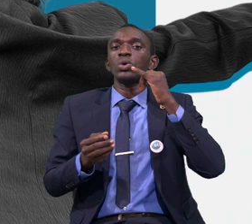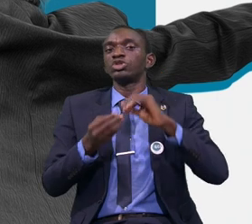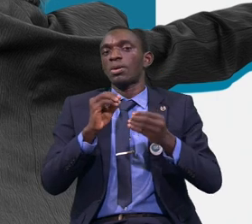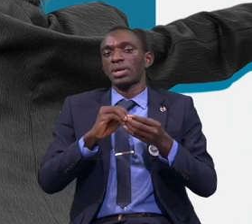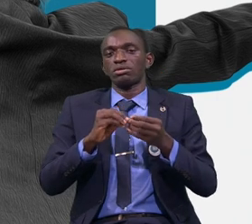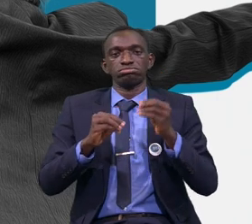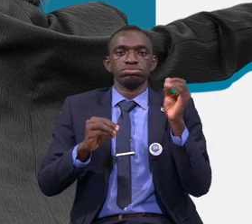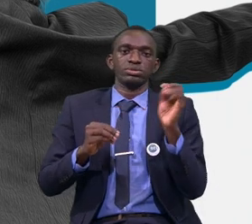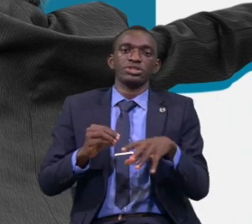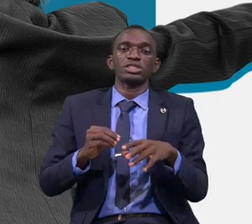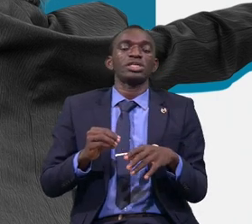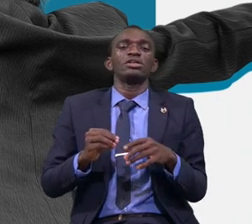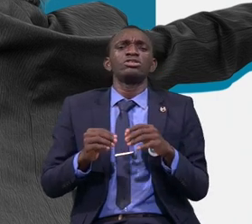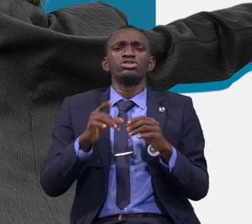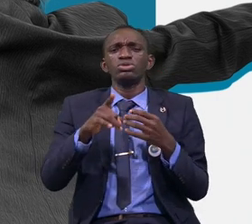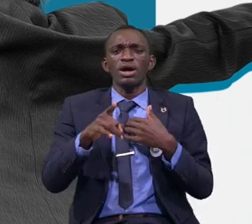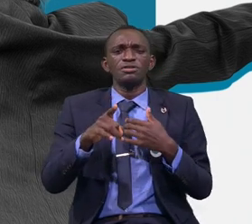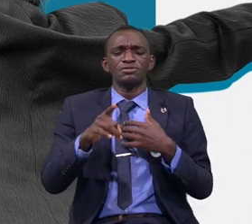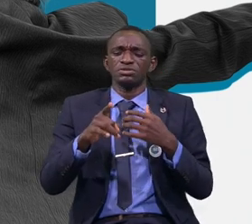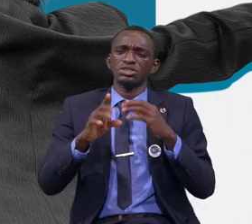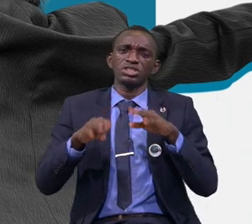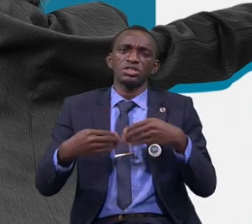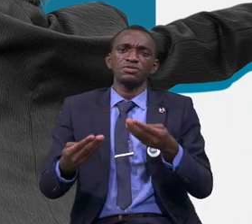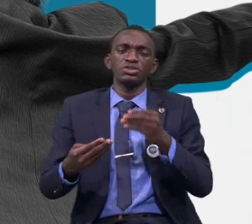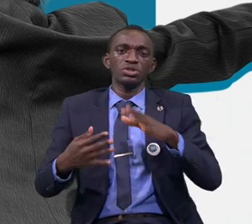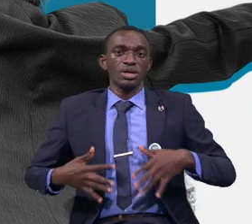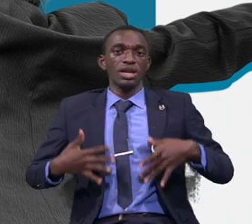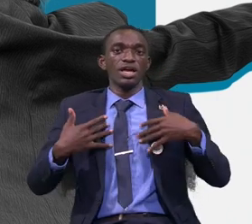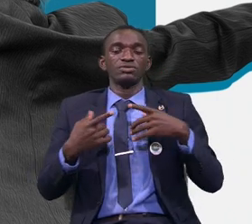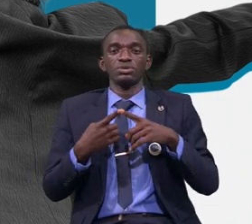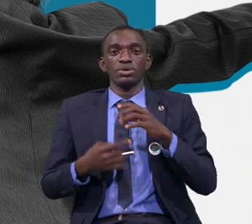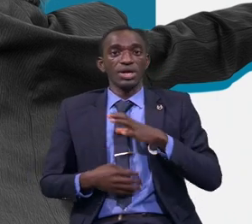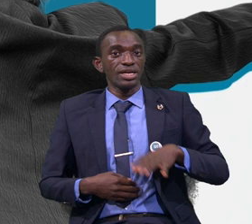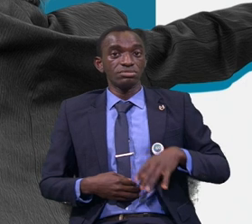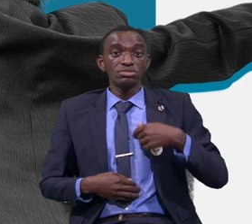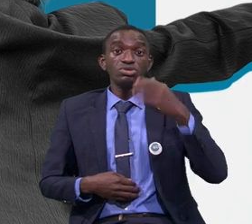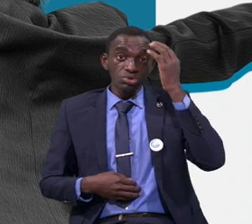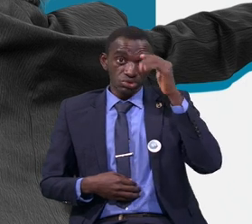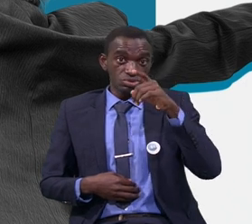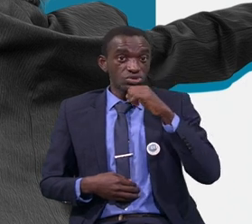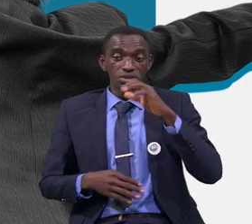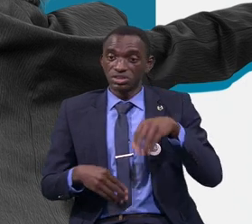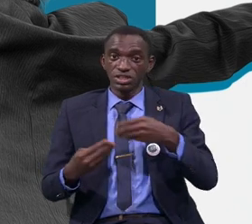life to Christ. I know you will not give us a wrong number.